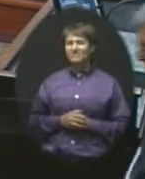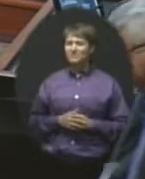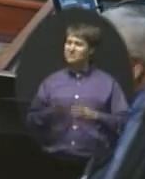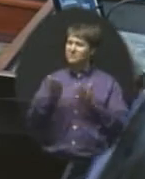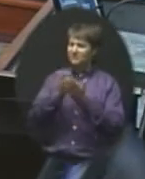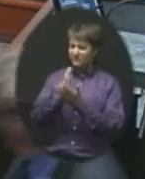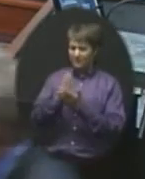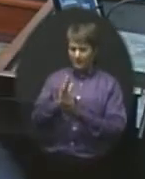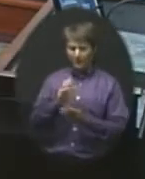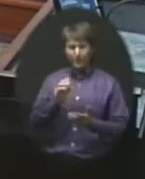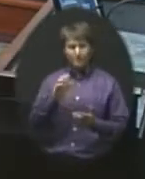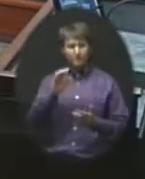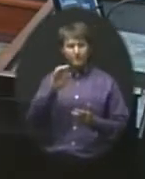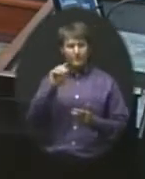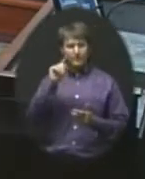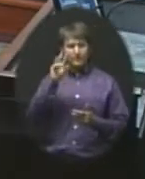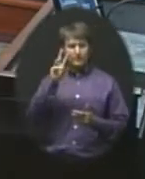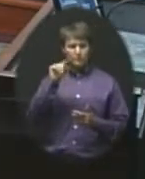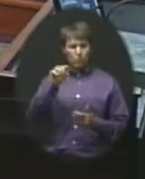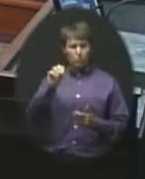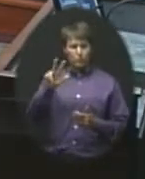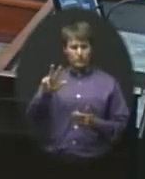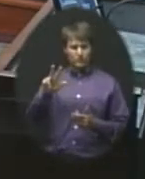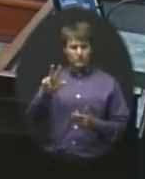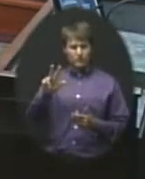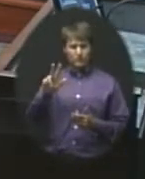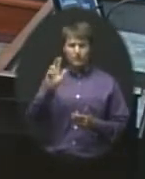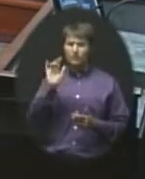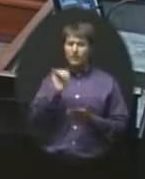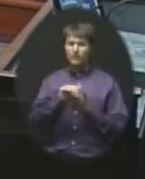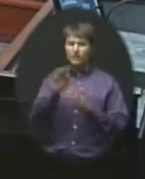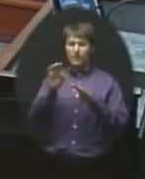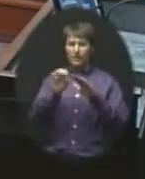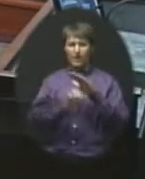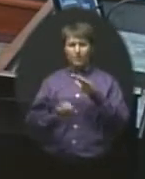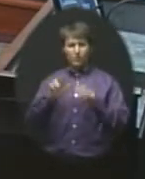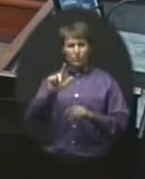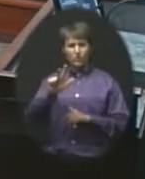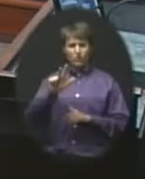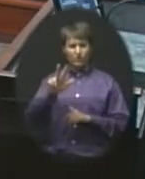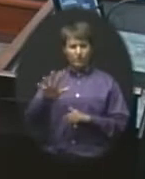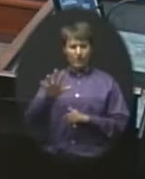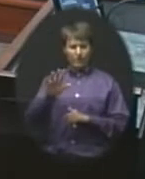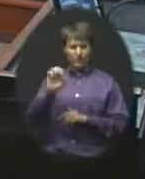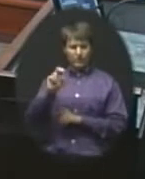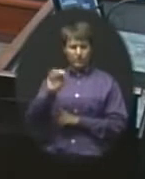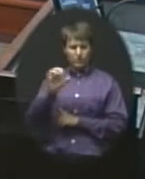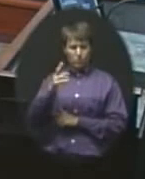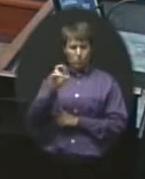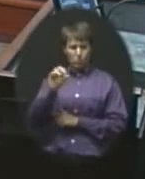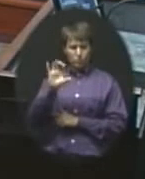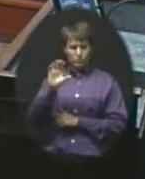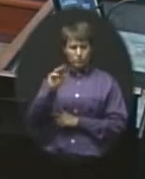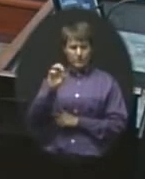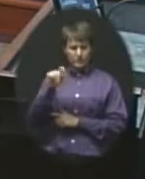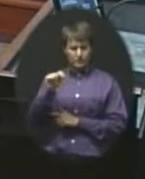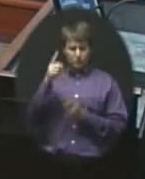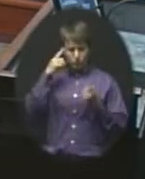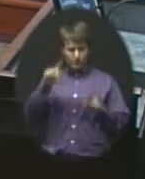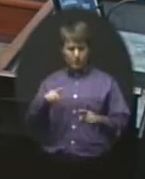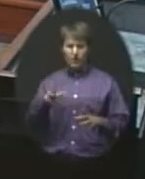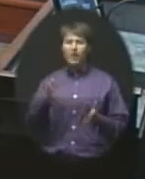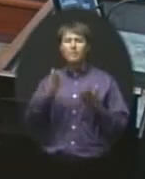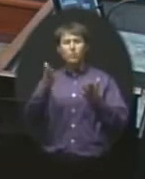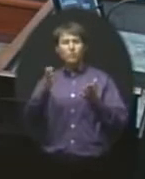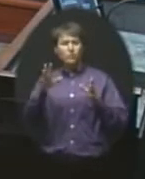All right. Item 6.03 is elementary 35 encroachment agreement. I move to